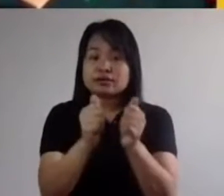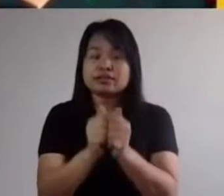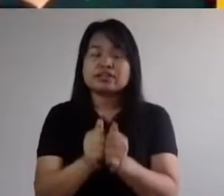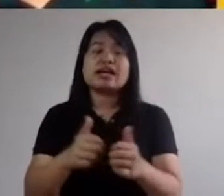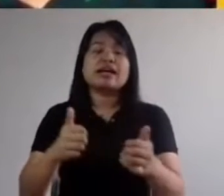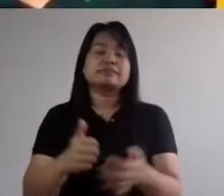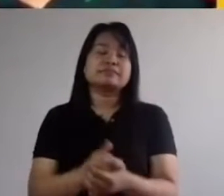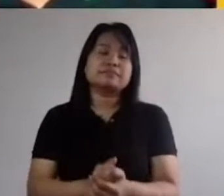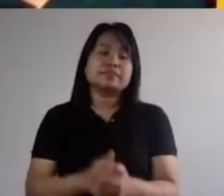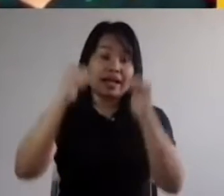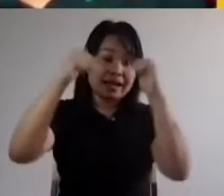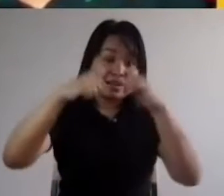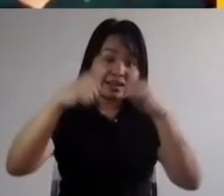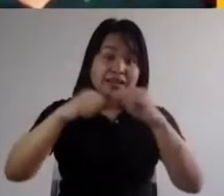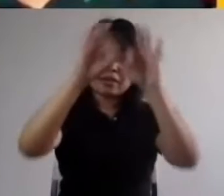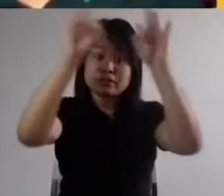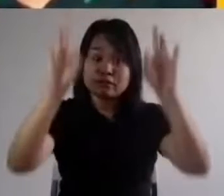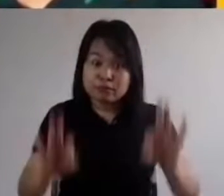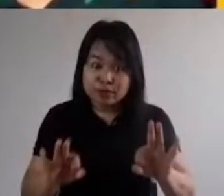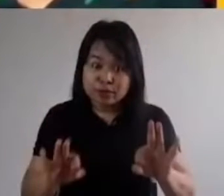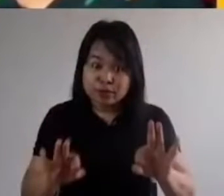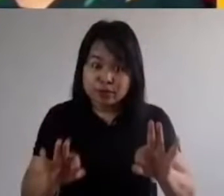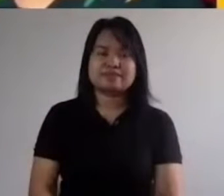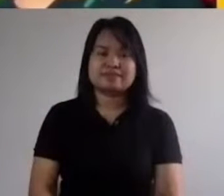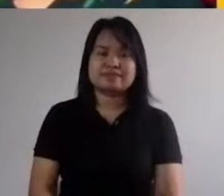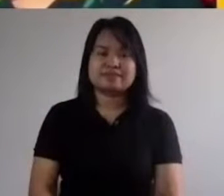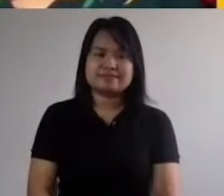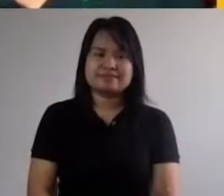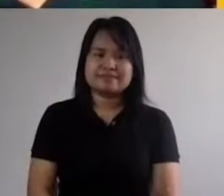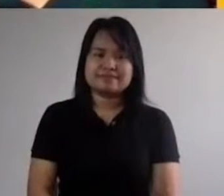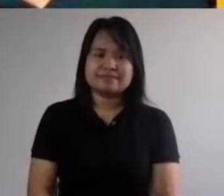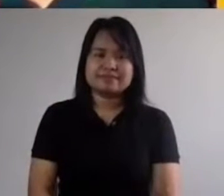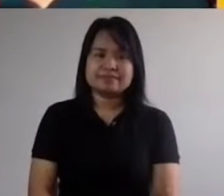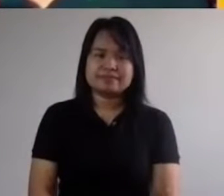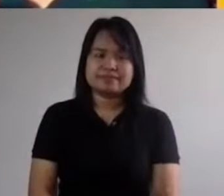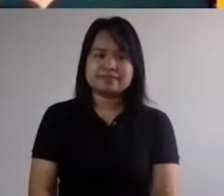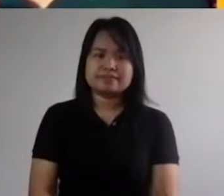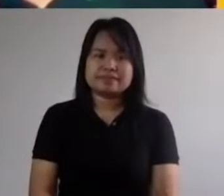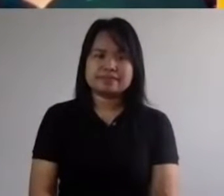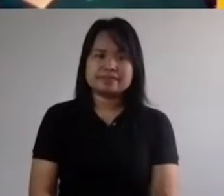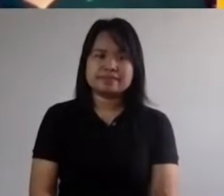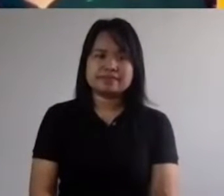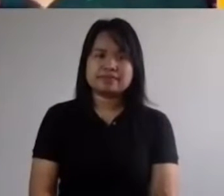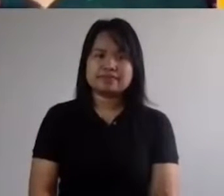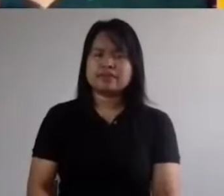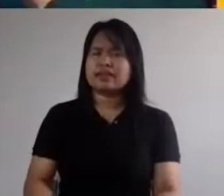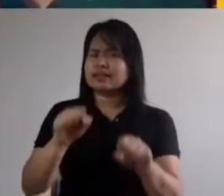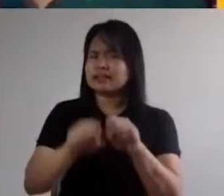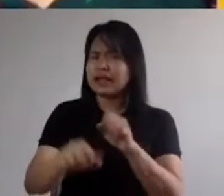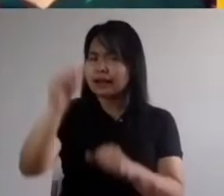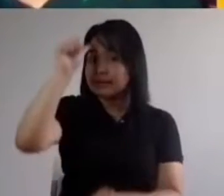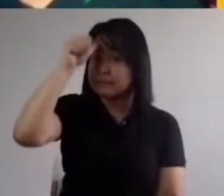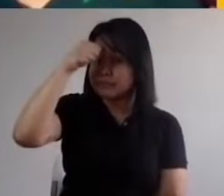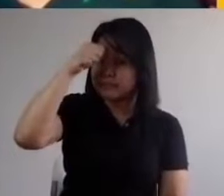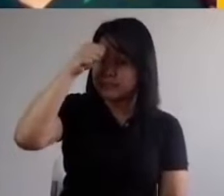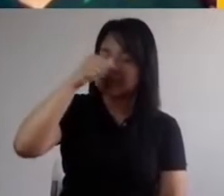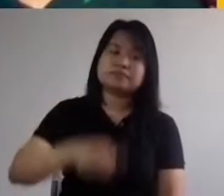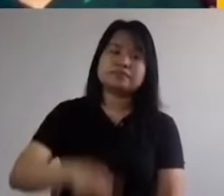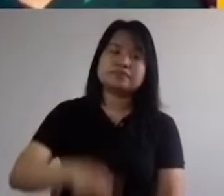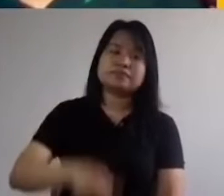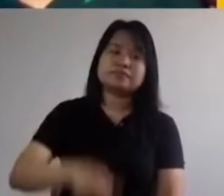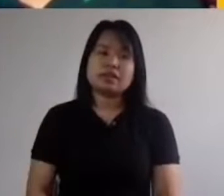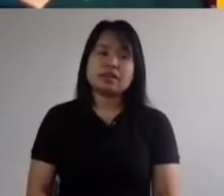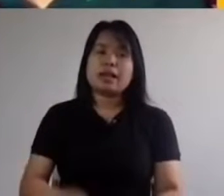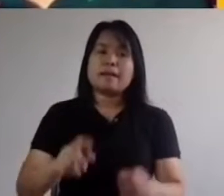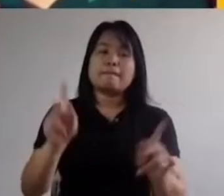and teacher broadcasters. So kindly take note that the performance